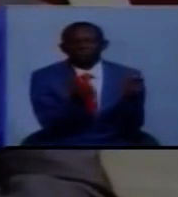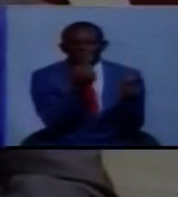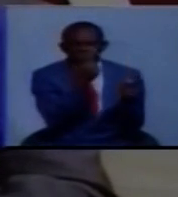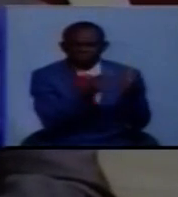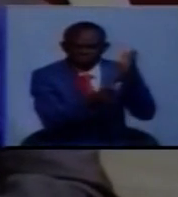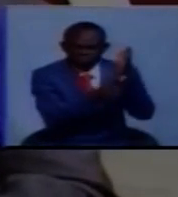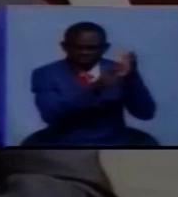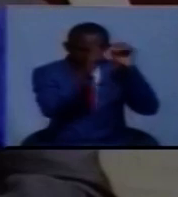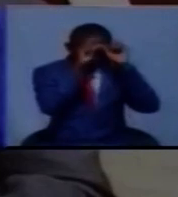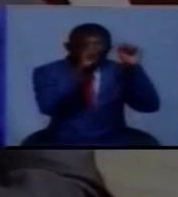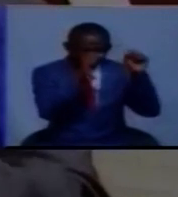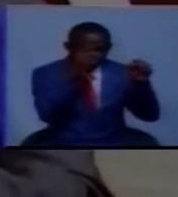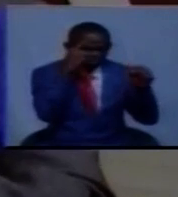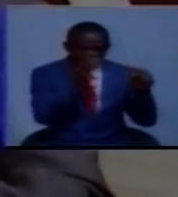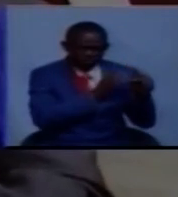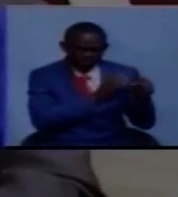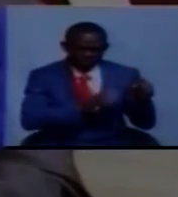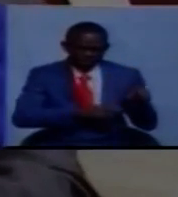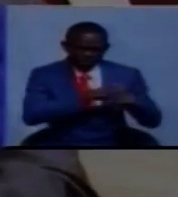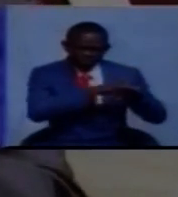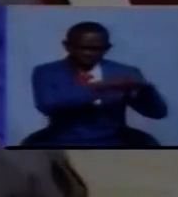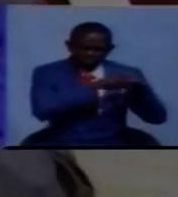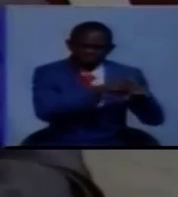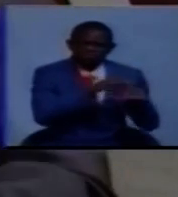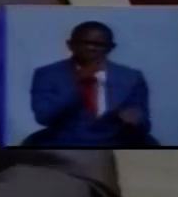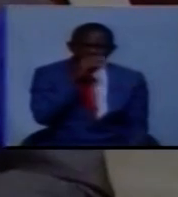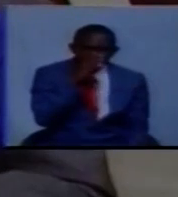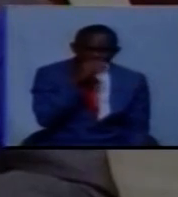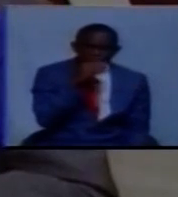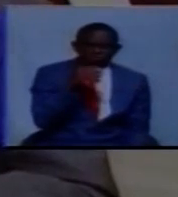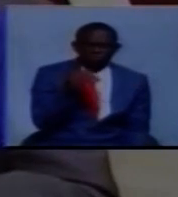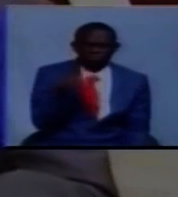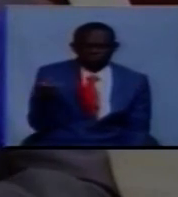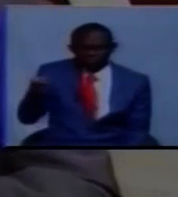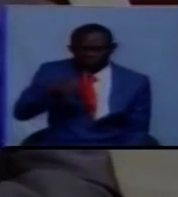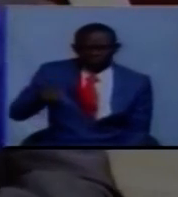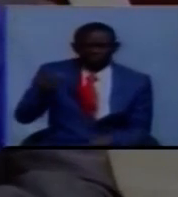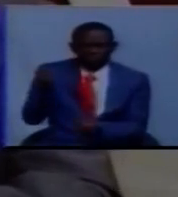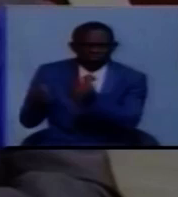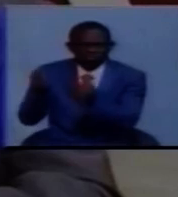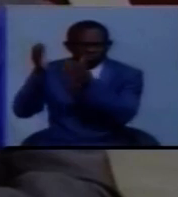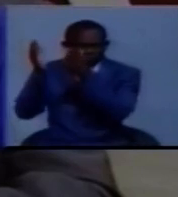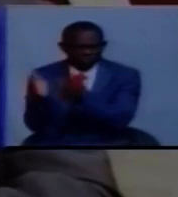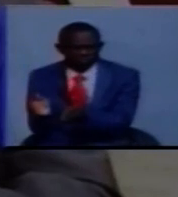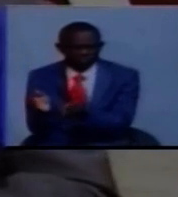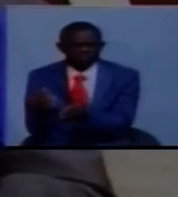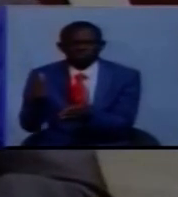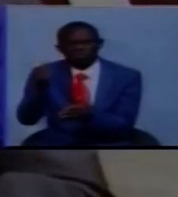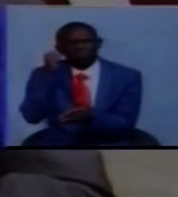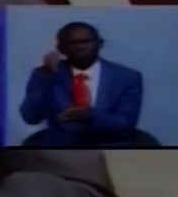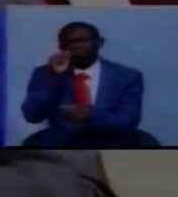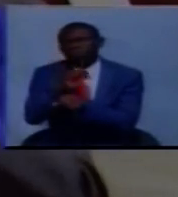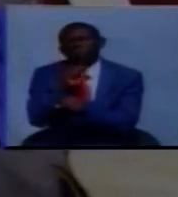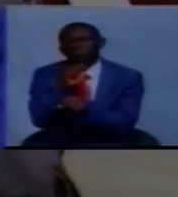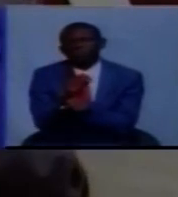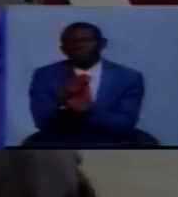invisible hand of some people who were resisting to go back to work even after it had been explained to them. So they are mixing up the two things, because they are